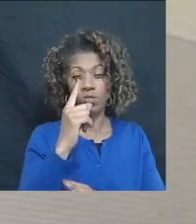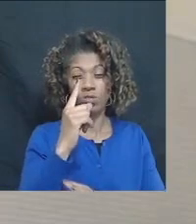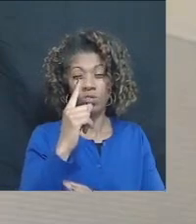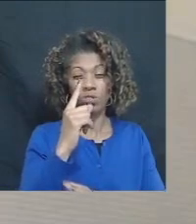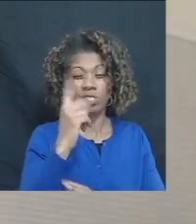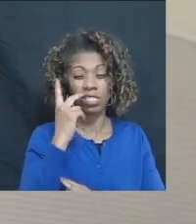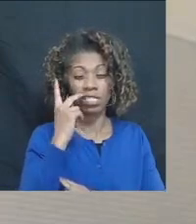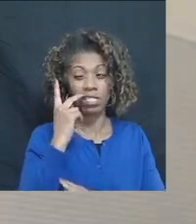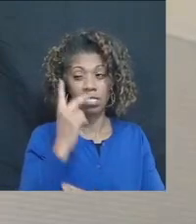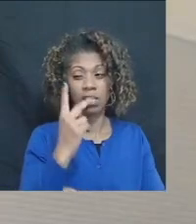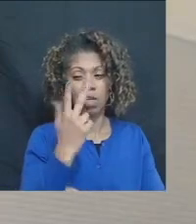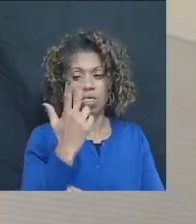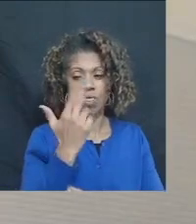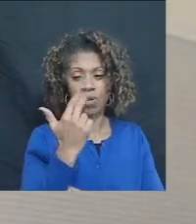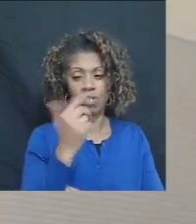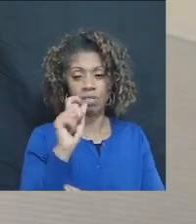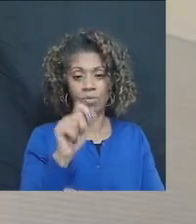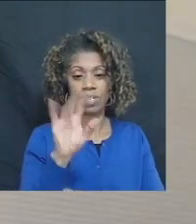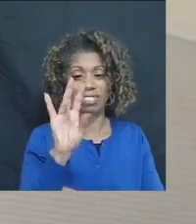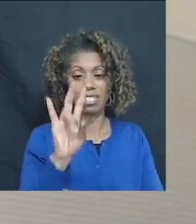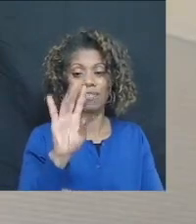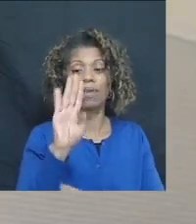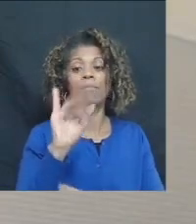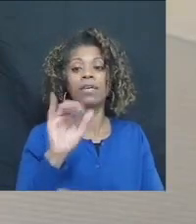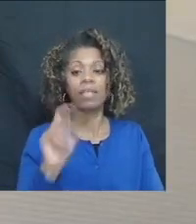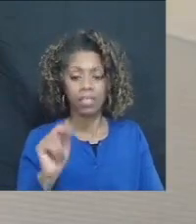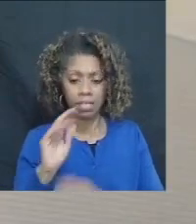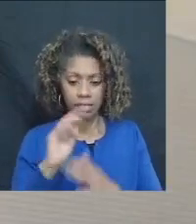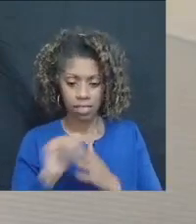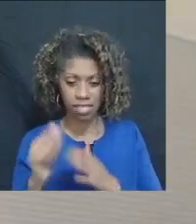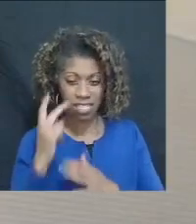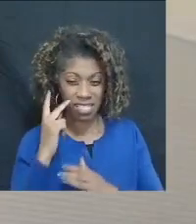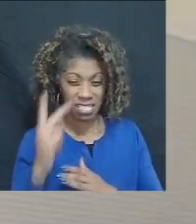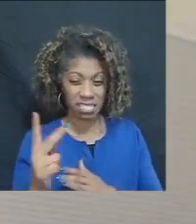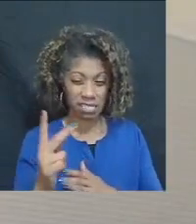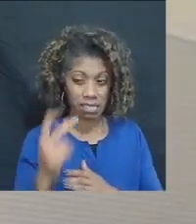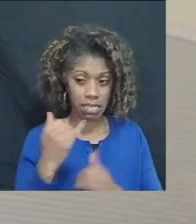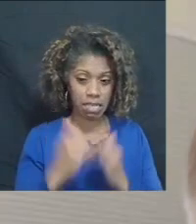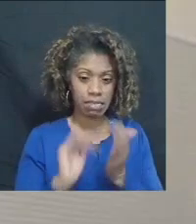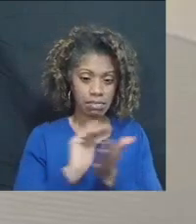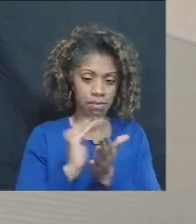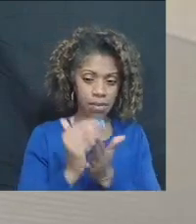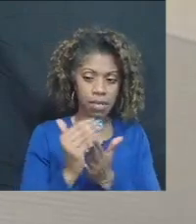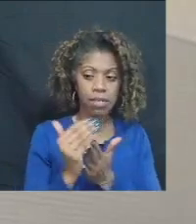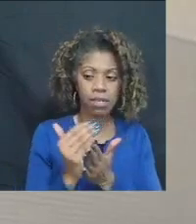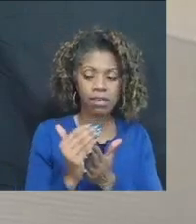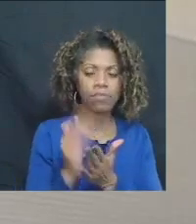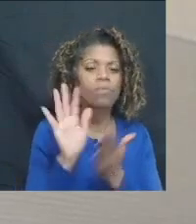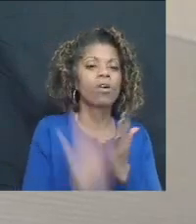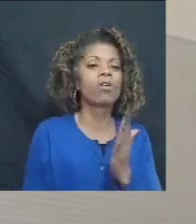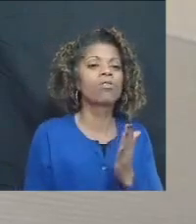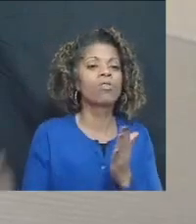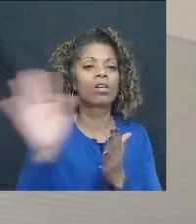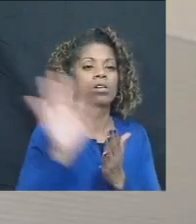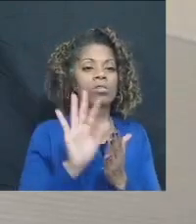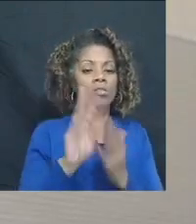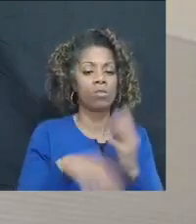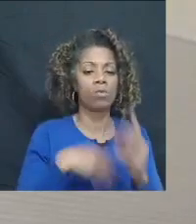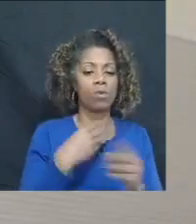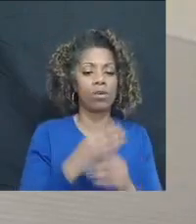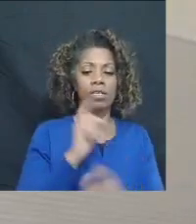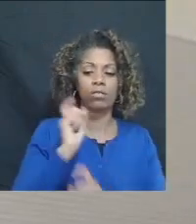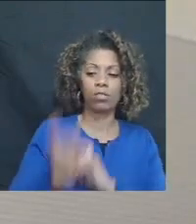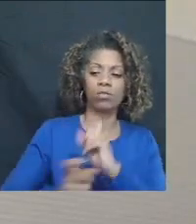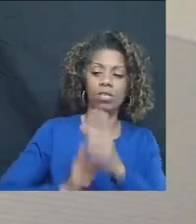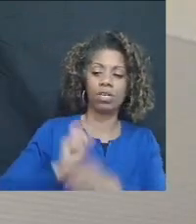to COVID around the world in various ways, shapes, and forms. For the CDC Foundation, tell me